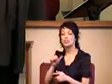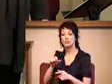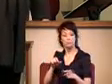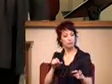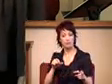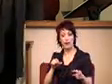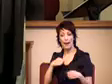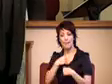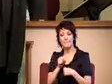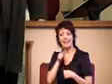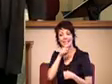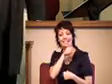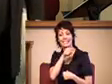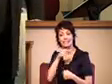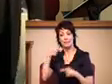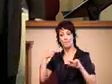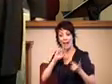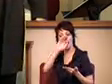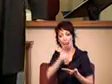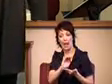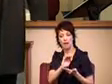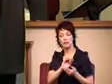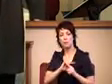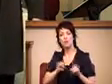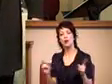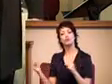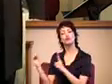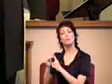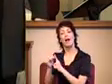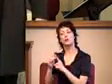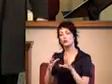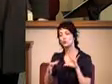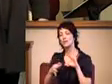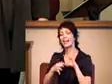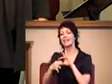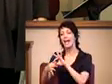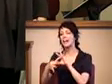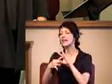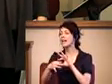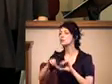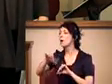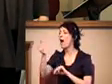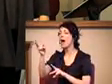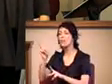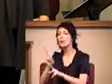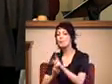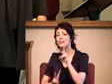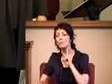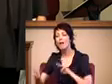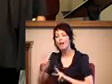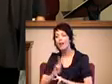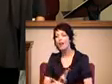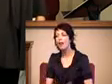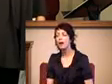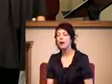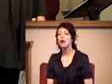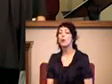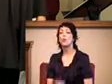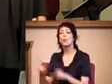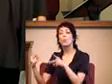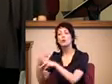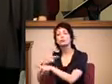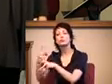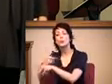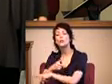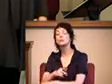his situation, but to always remain connected to the other when we are in the midst of this. I've also often thought and said